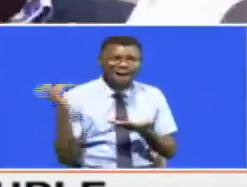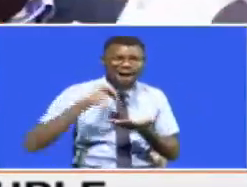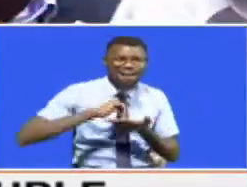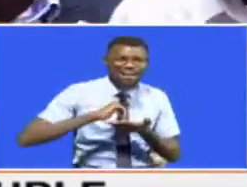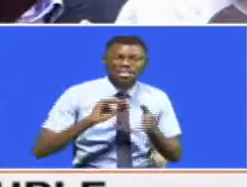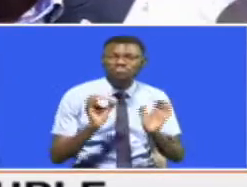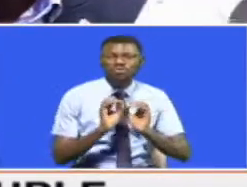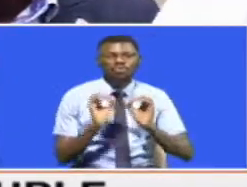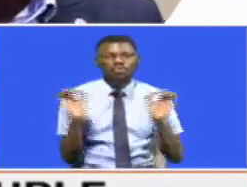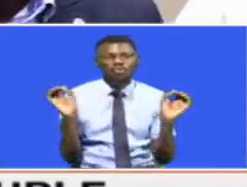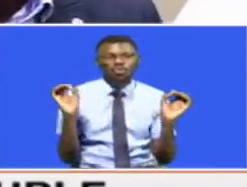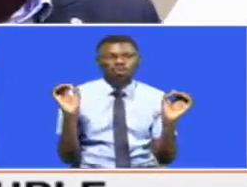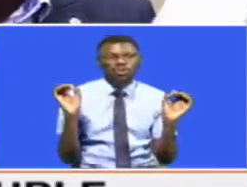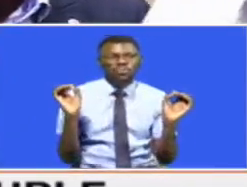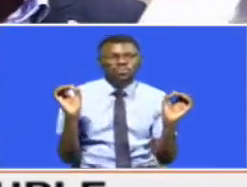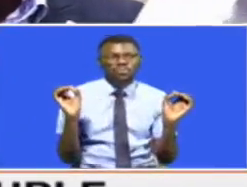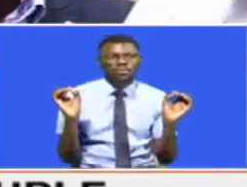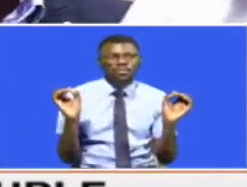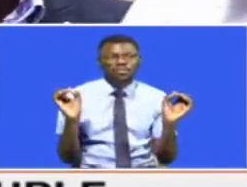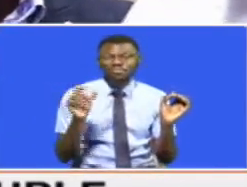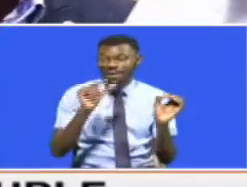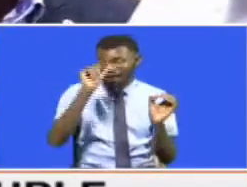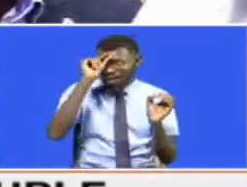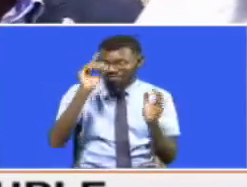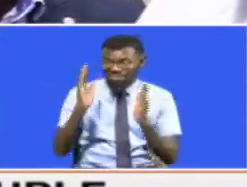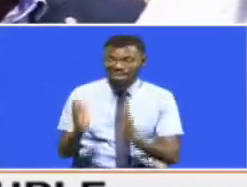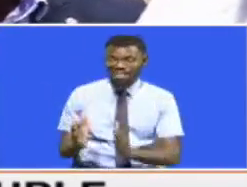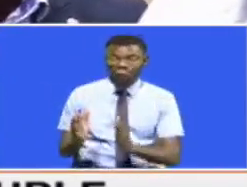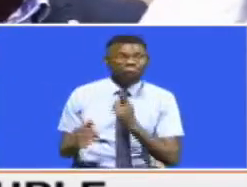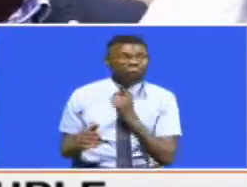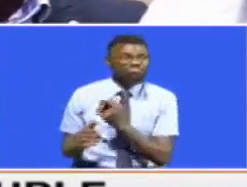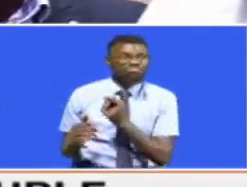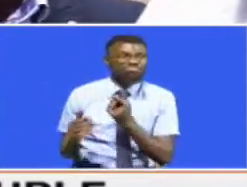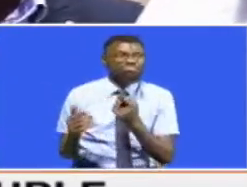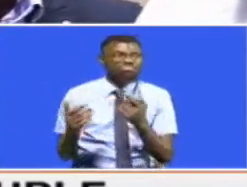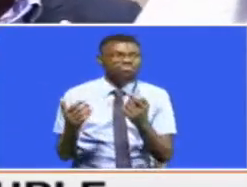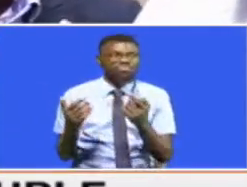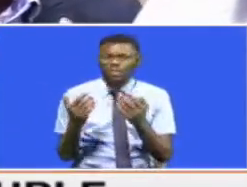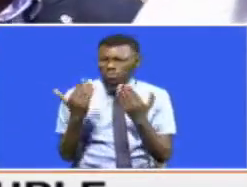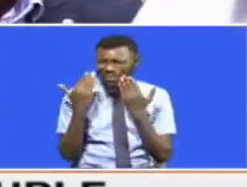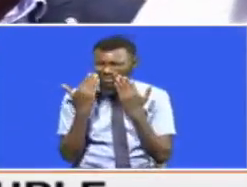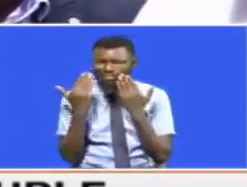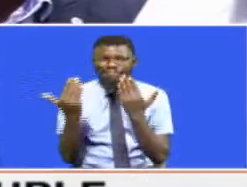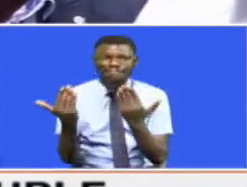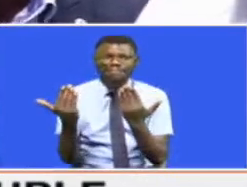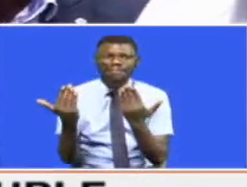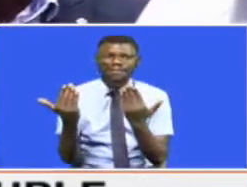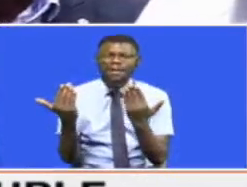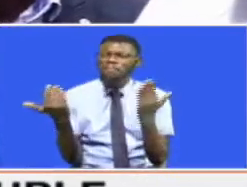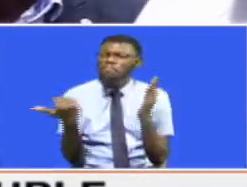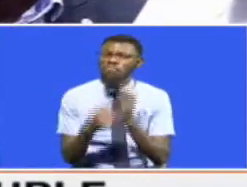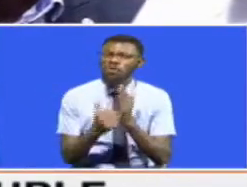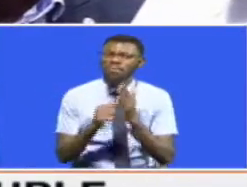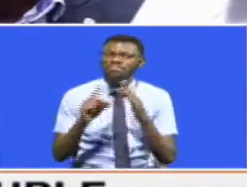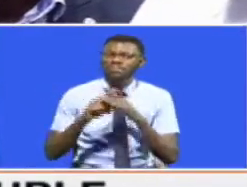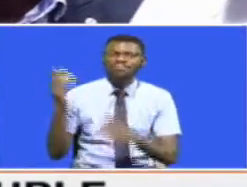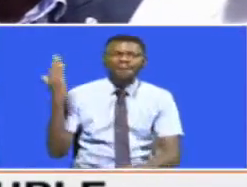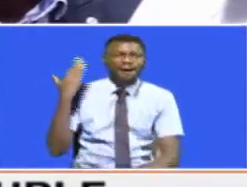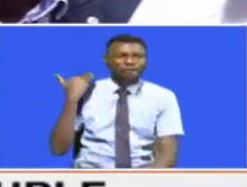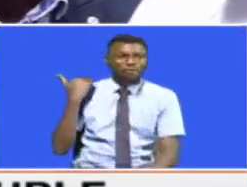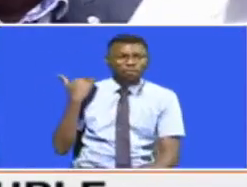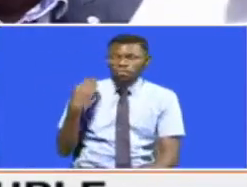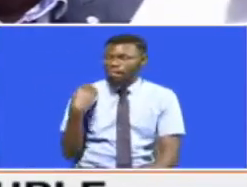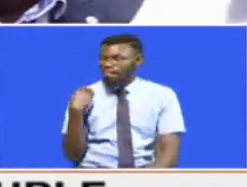Mwangaza. Kabla December tutakuwa na governor mwingine mpya. Kwa sababu hii ni kitu tulianza kitambo na tulianzia hapa hapa.